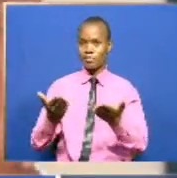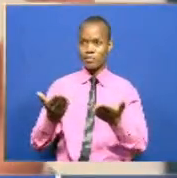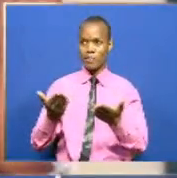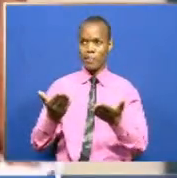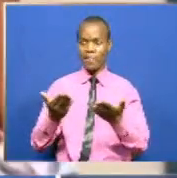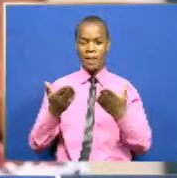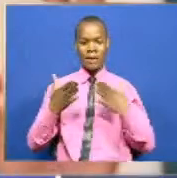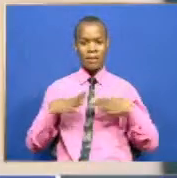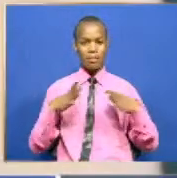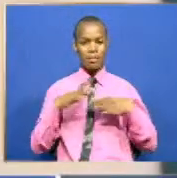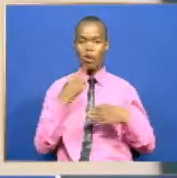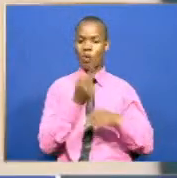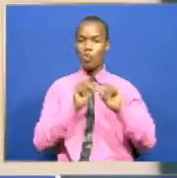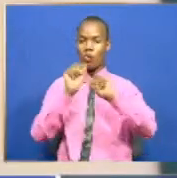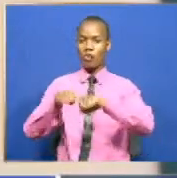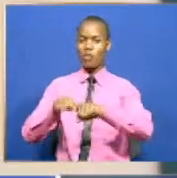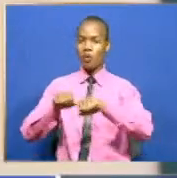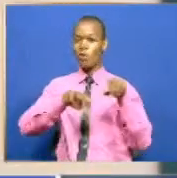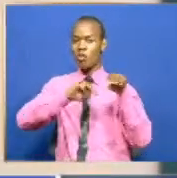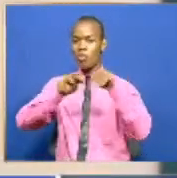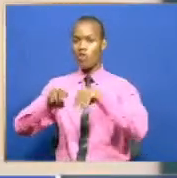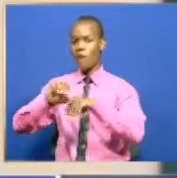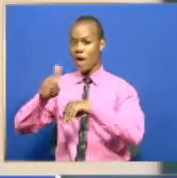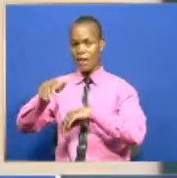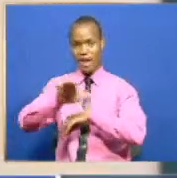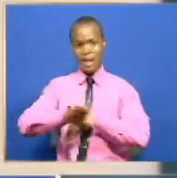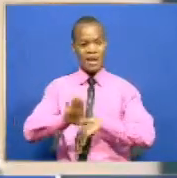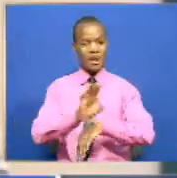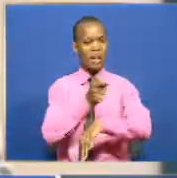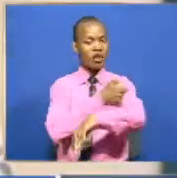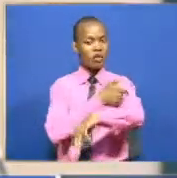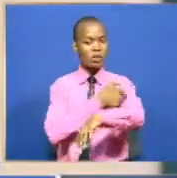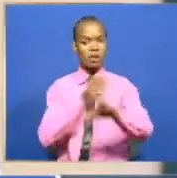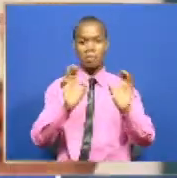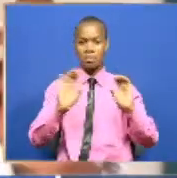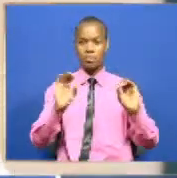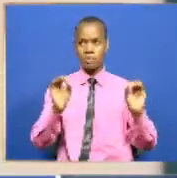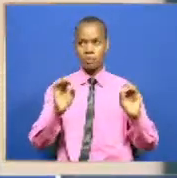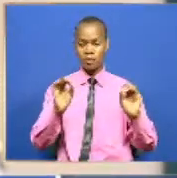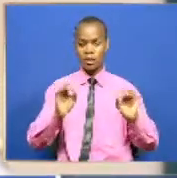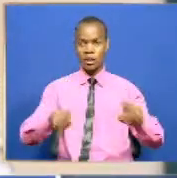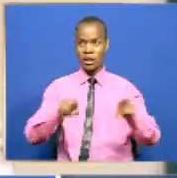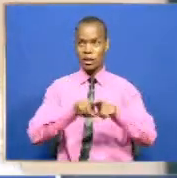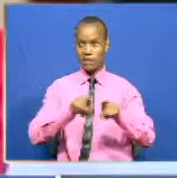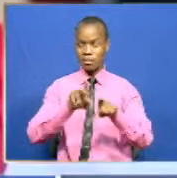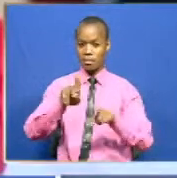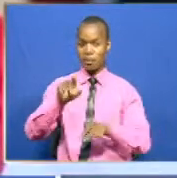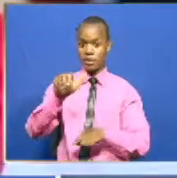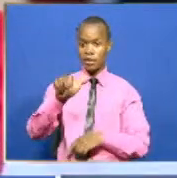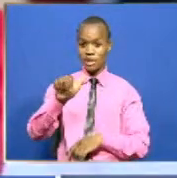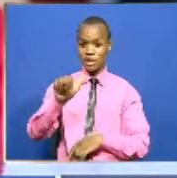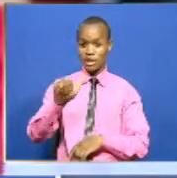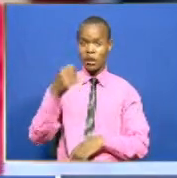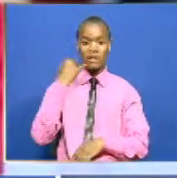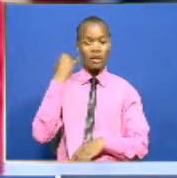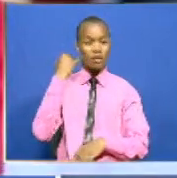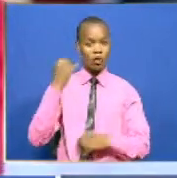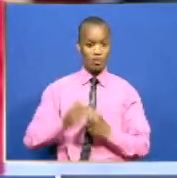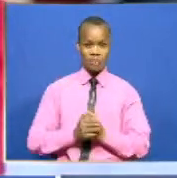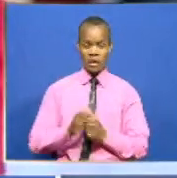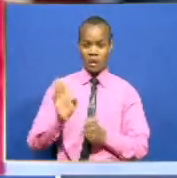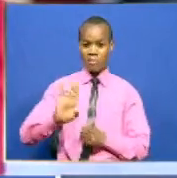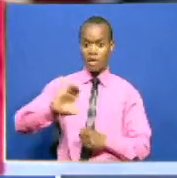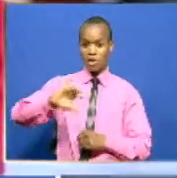wanafanyua referral kukuja kule Kabarnet, ama waende MTRH Eldoret, ama PGH Nakuru. Baringo County